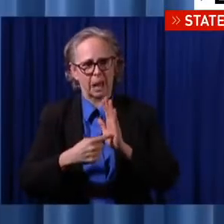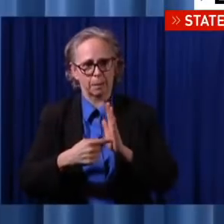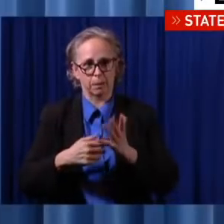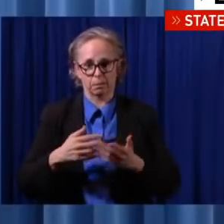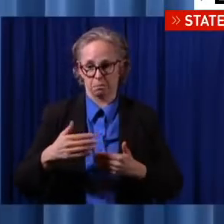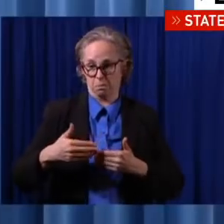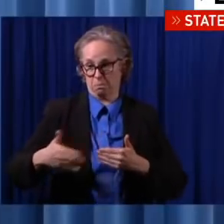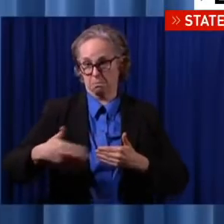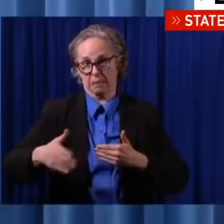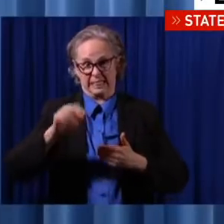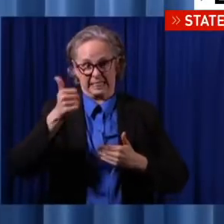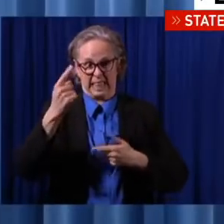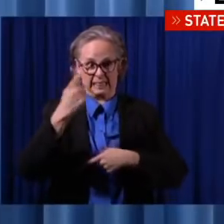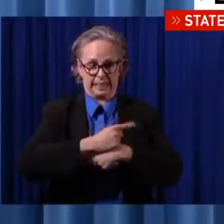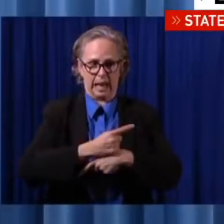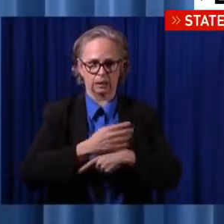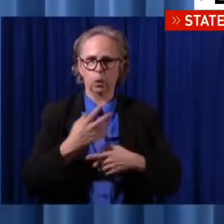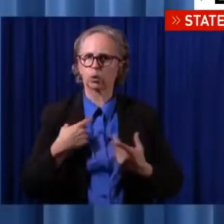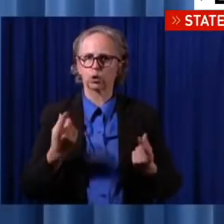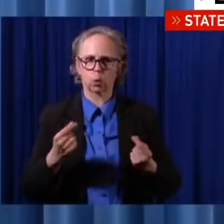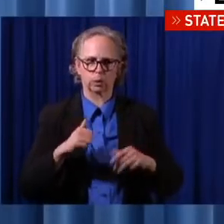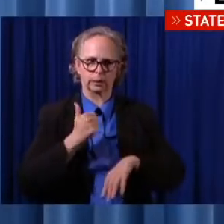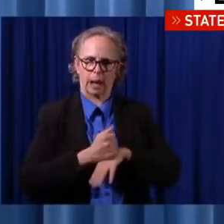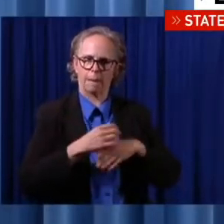guidelines for schools,